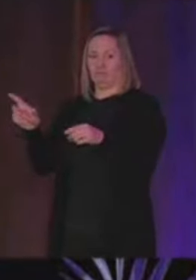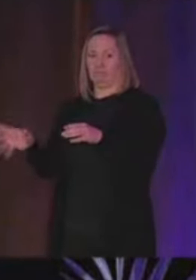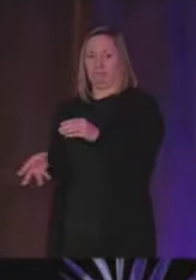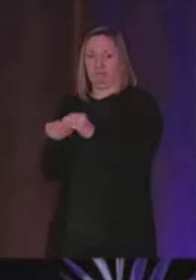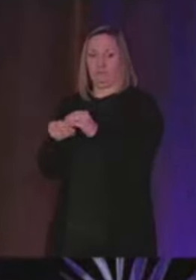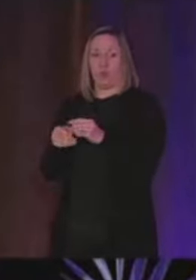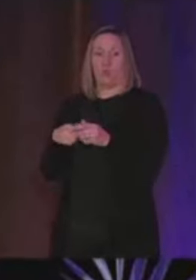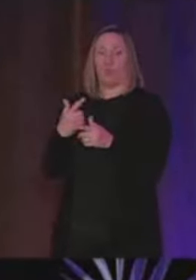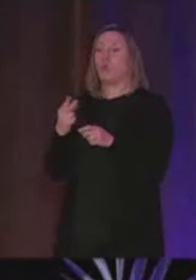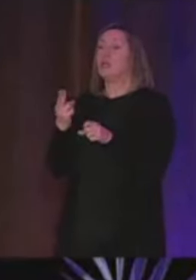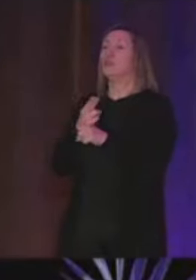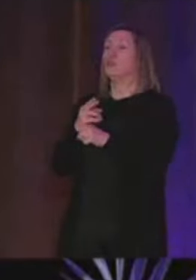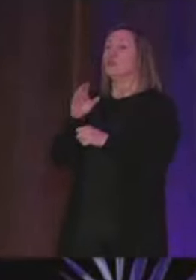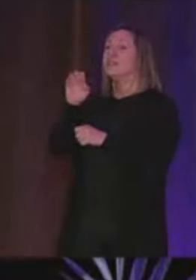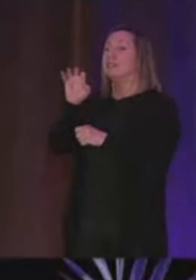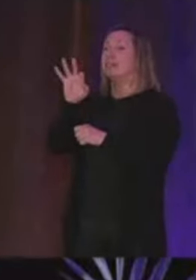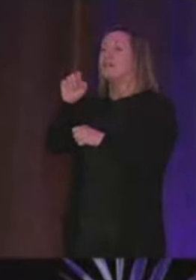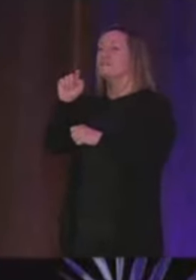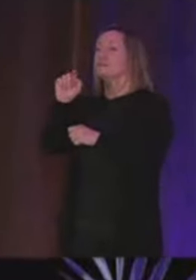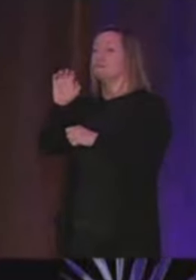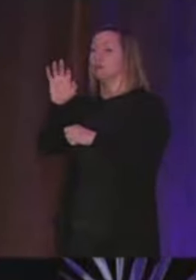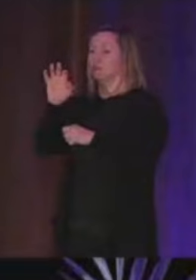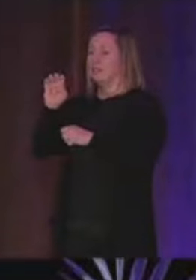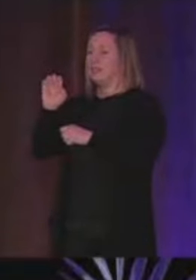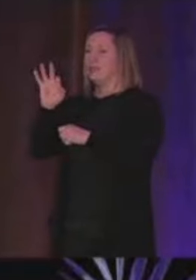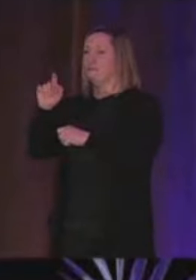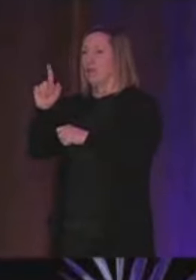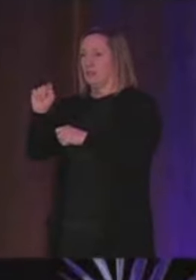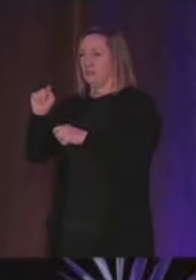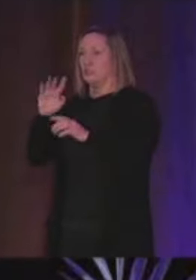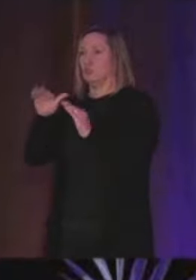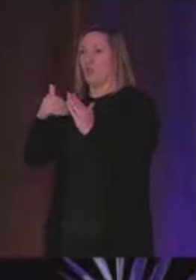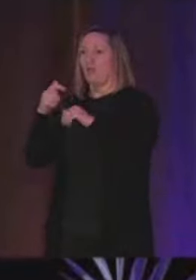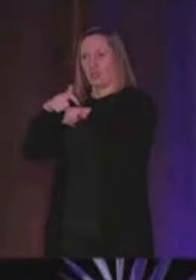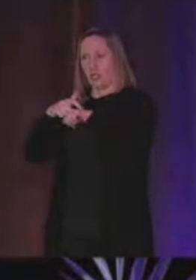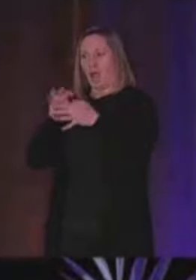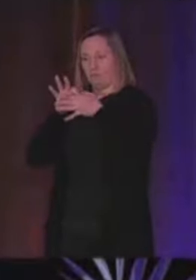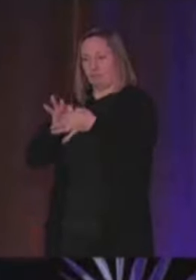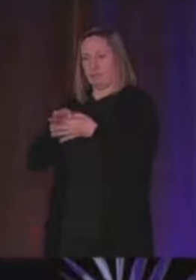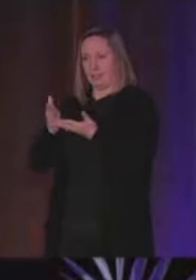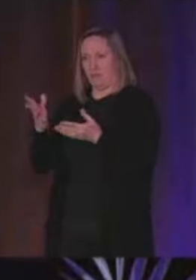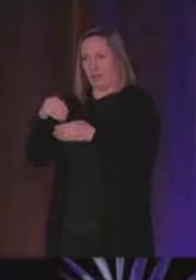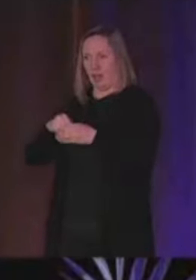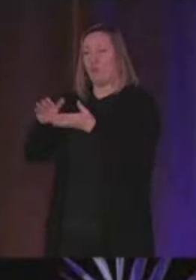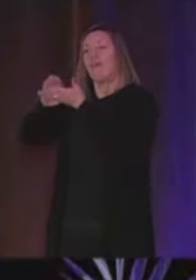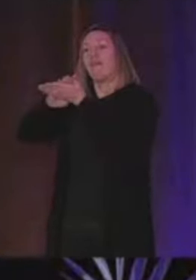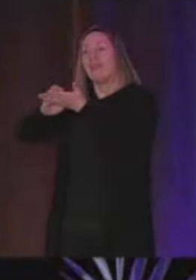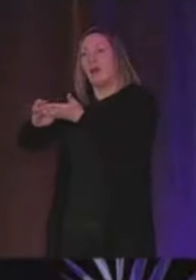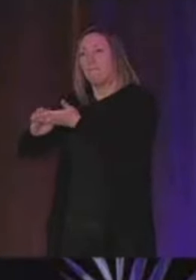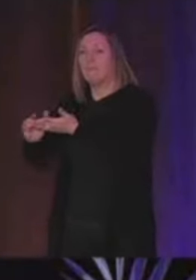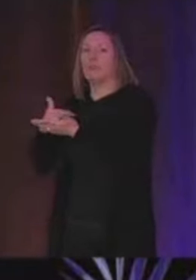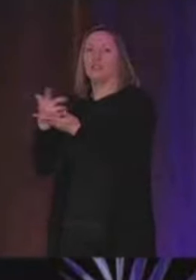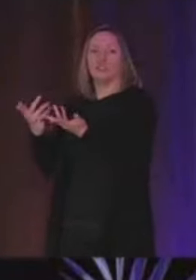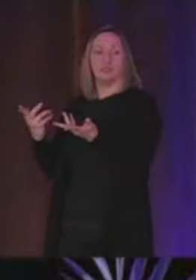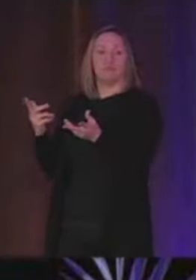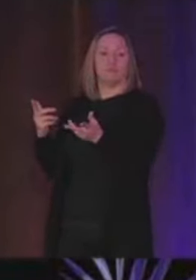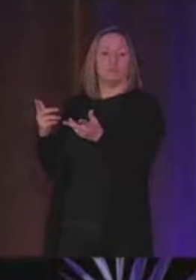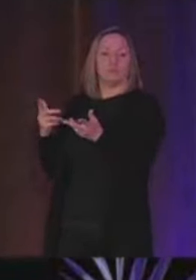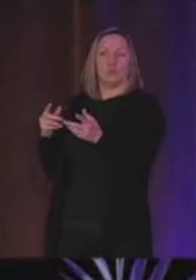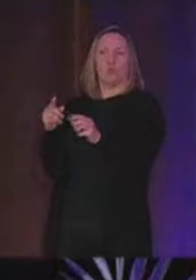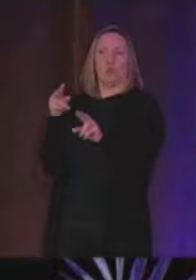We use effect and do all our timeline stuff in there. And on the effect cleanup, we just revert this timeline